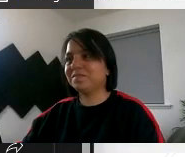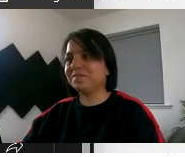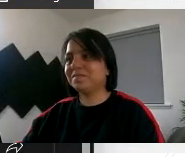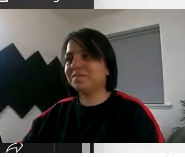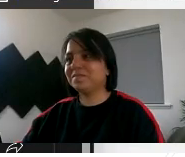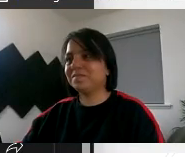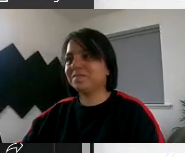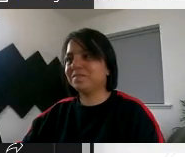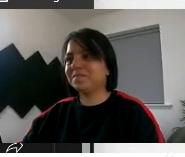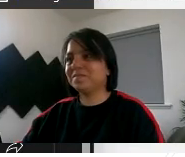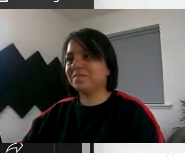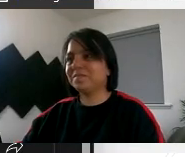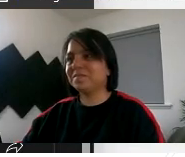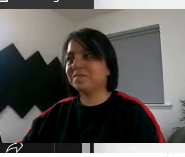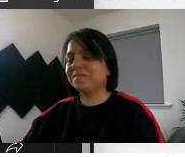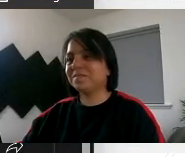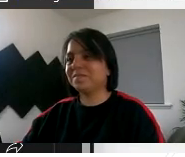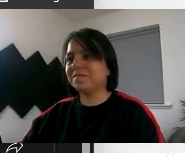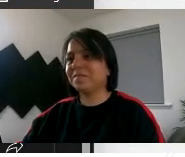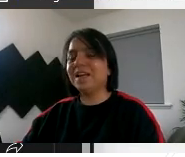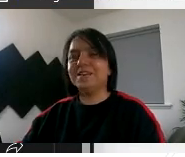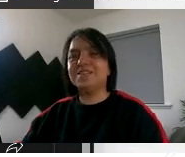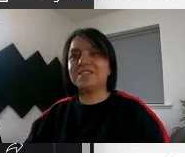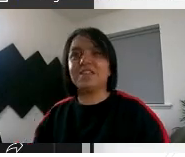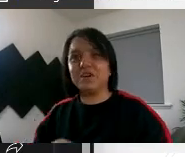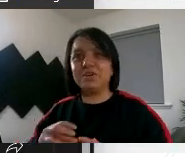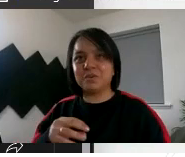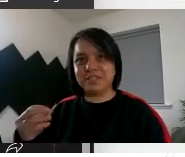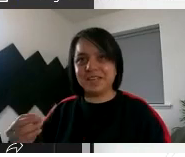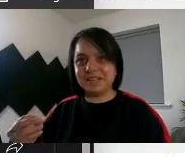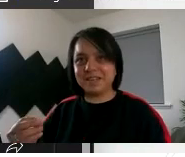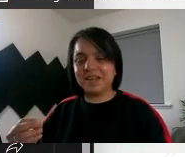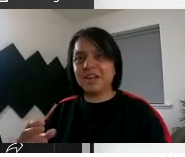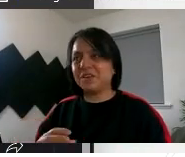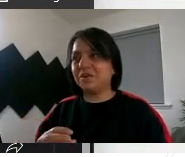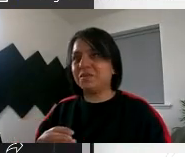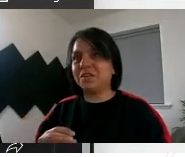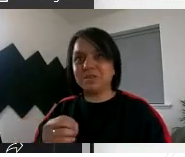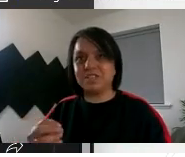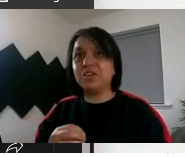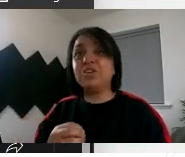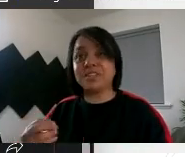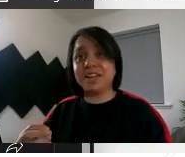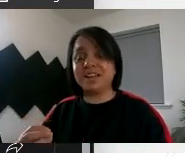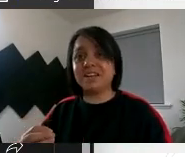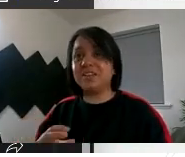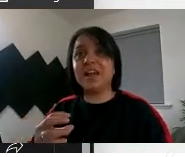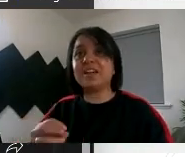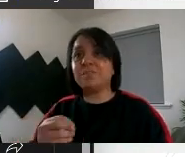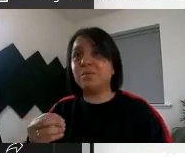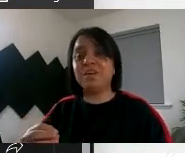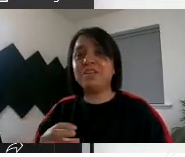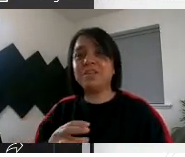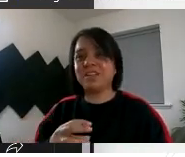so softly spoken, and she speaks really, really gently. Did she say the girls were sick? So that was, she used slang. They're not